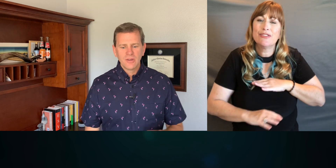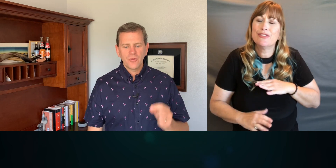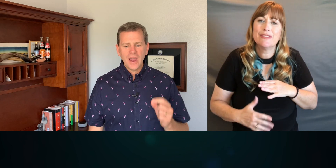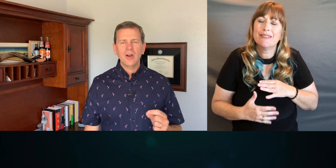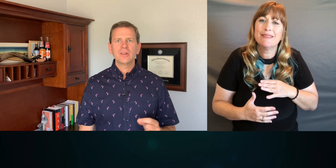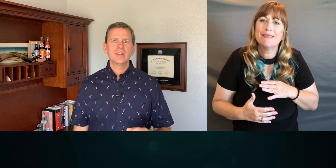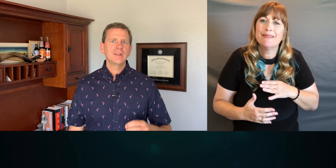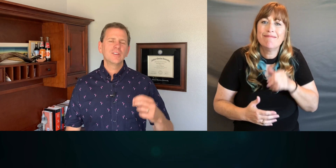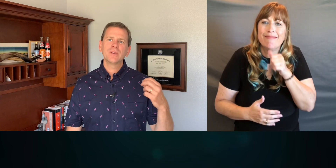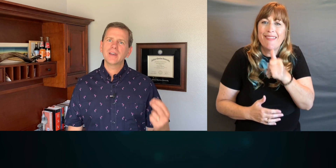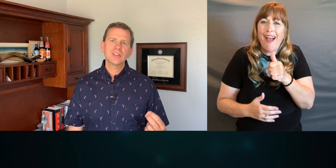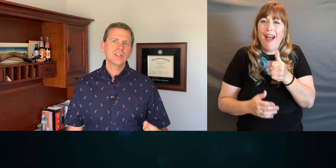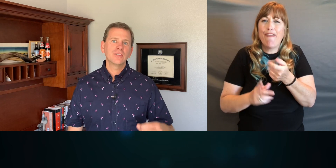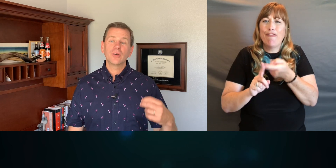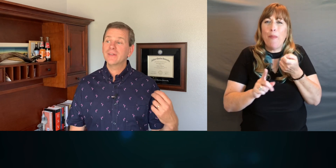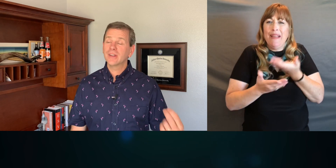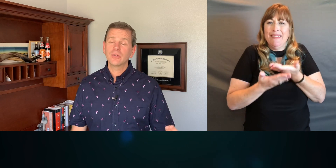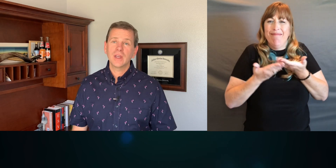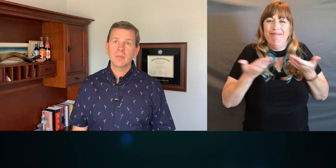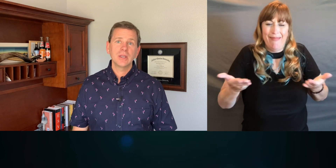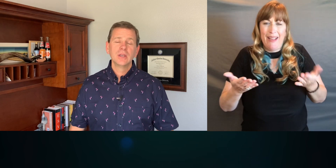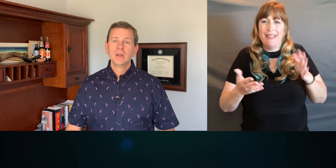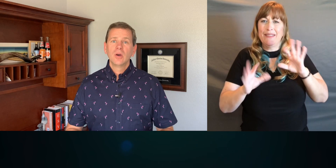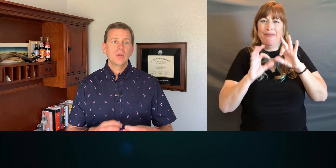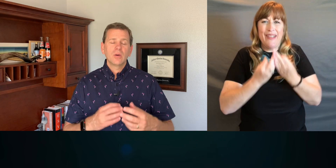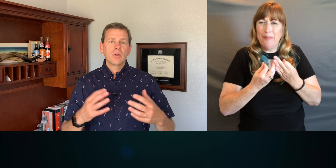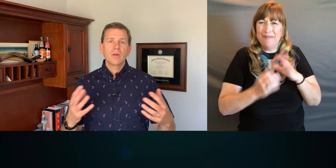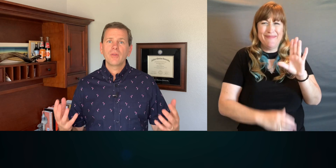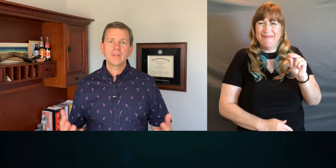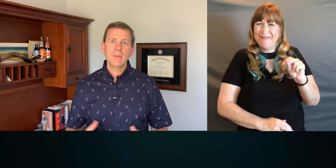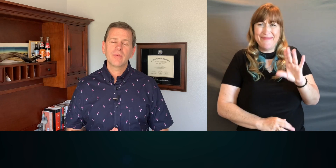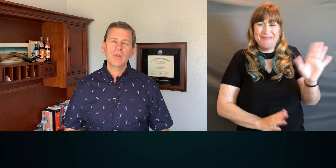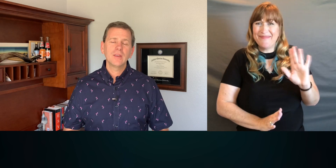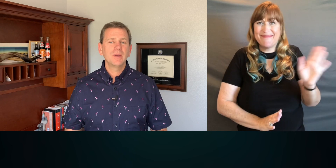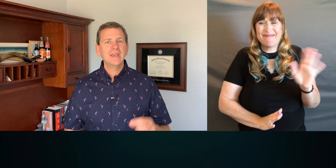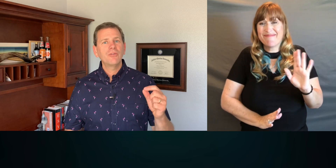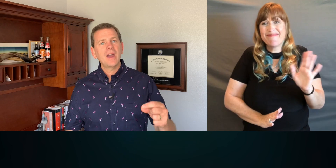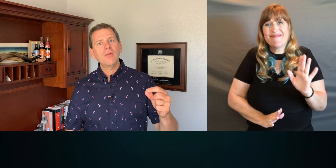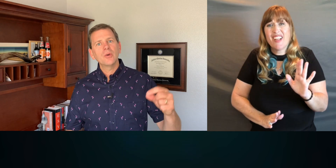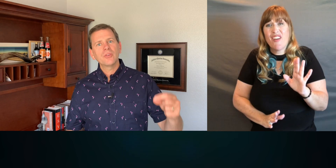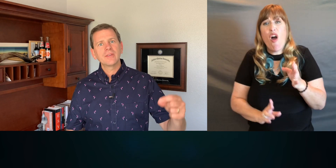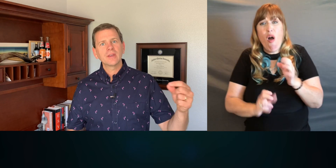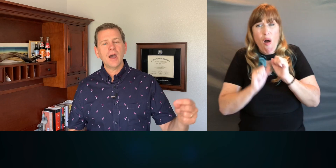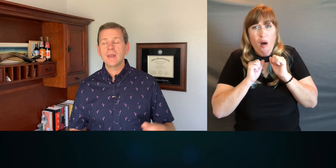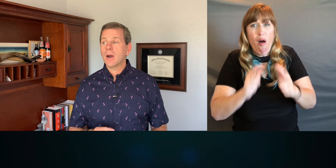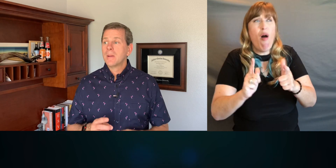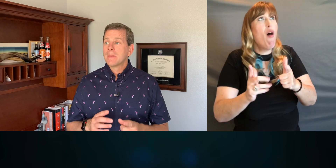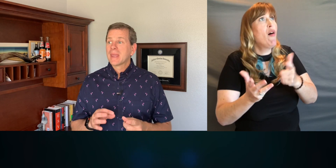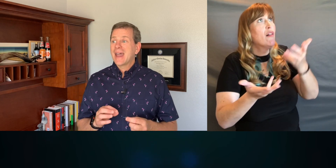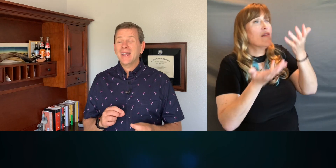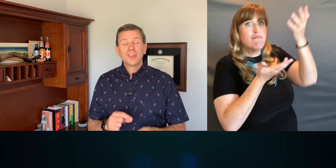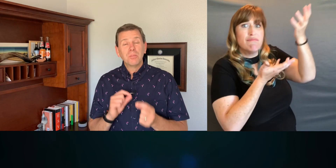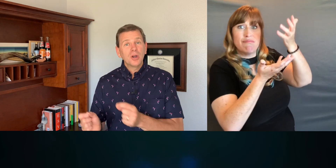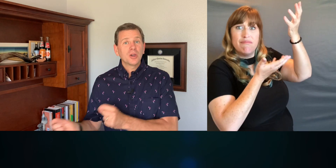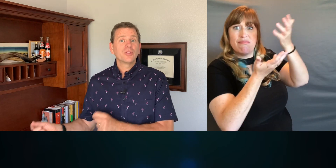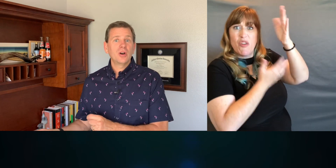not found in his possessions or even his family or these types of things, but he found those things in God. Now,